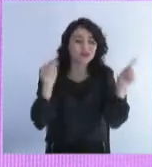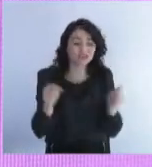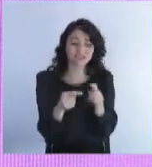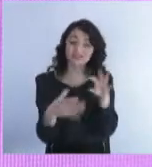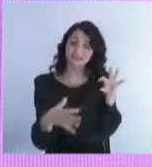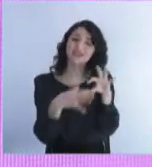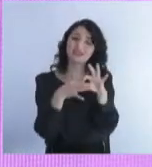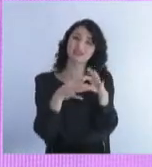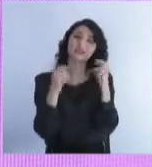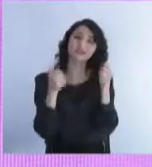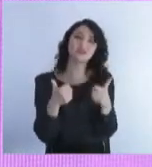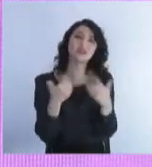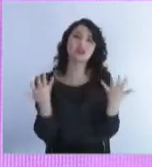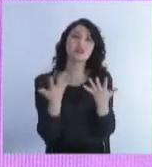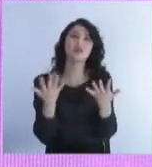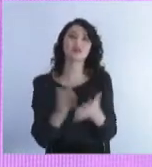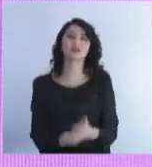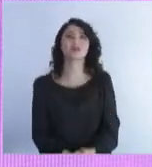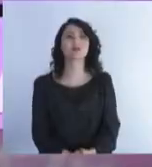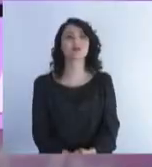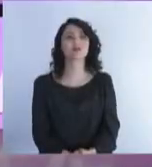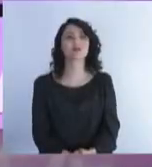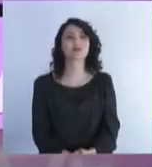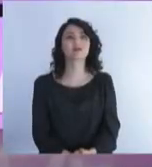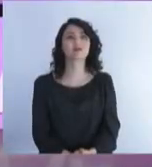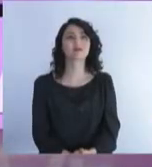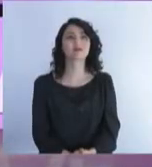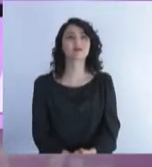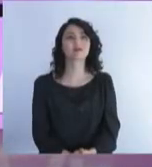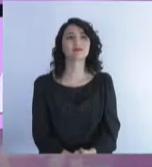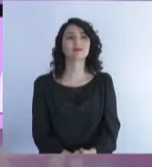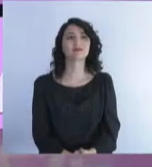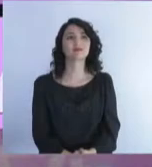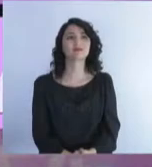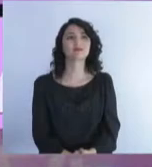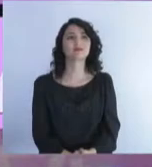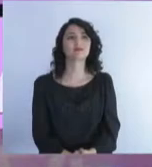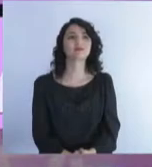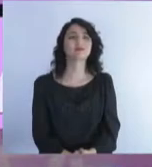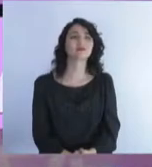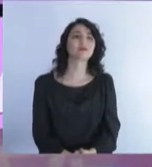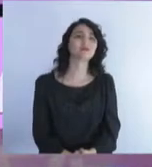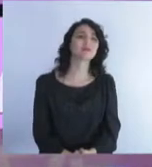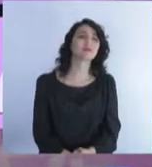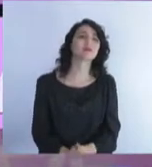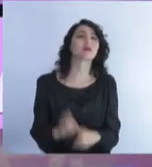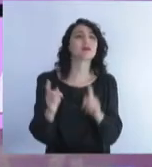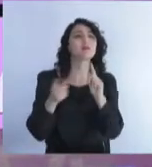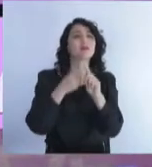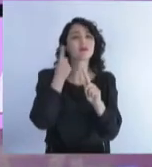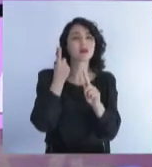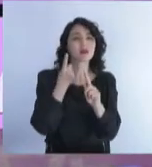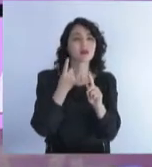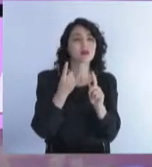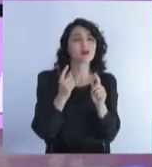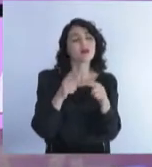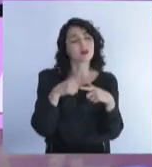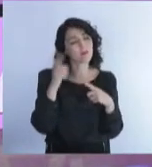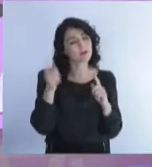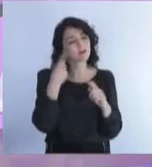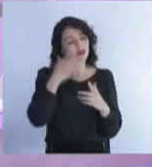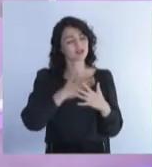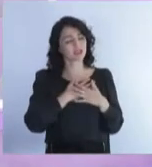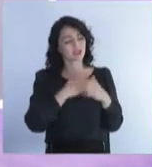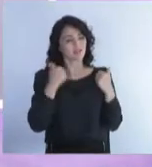through a screen, you know, throughout the screen? Yeah, and I think it starts with cultivating kindness for ourselves, our own